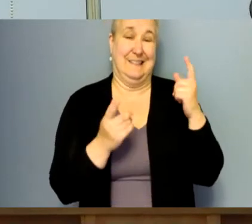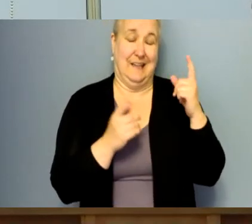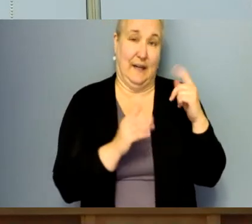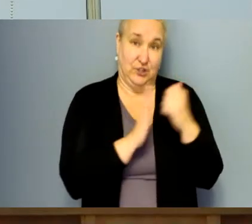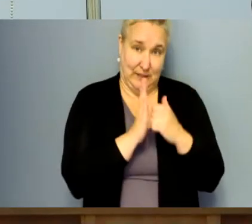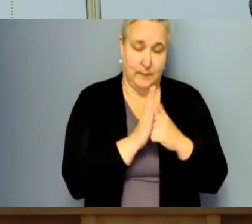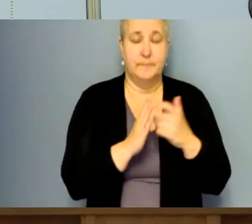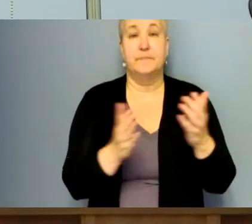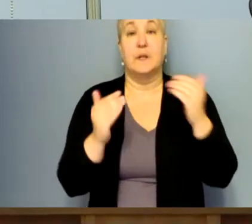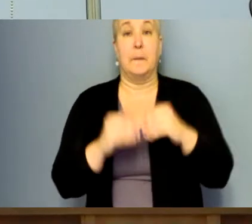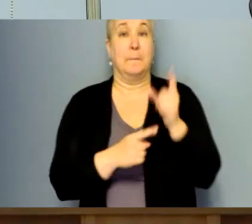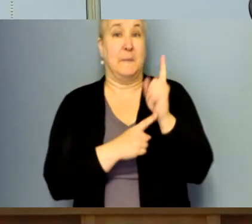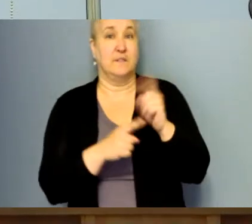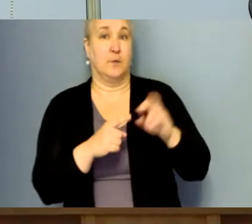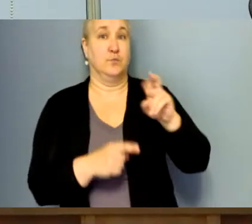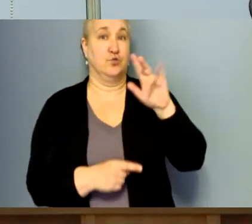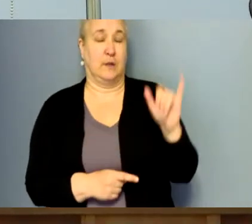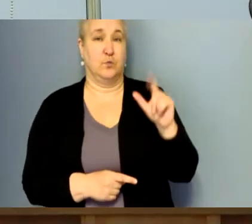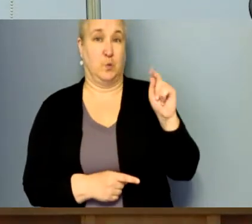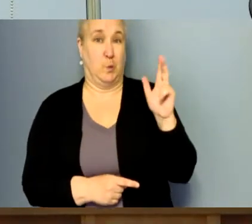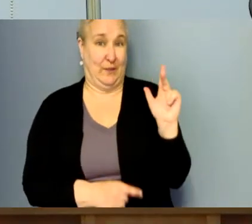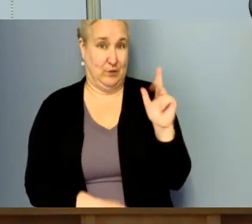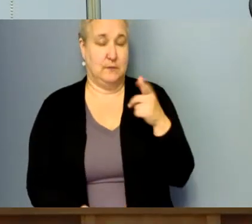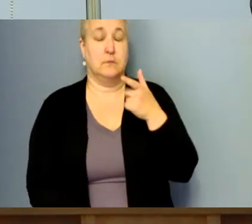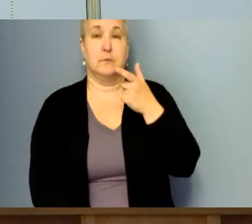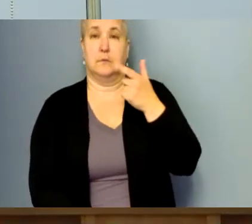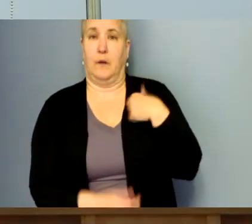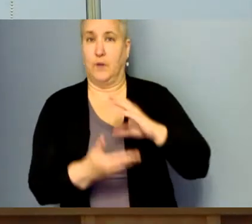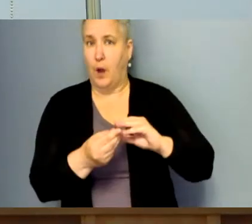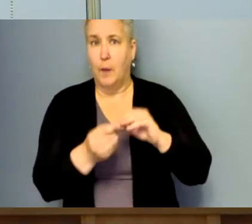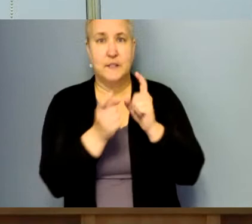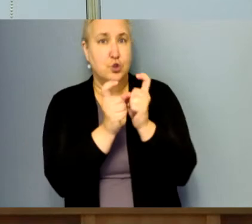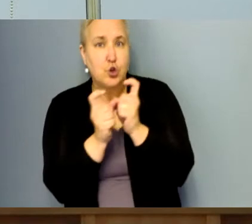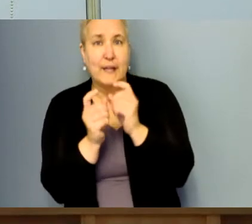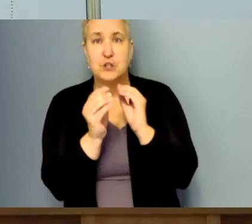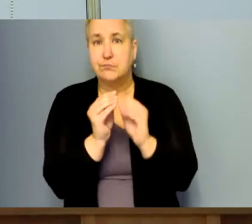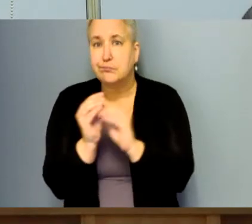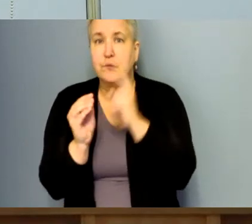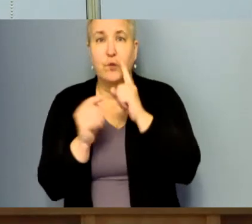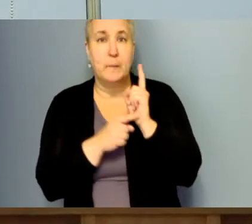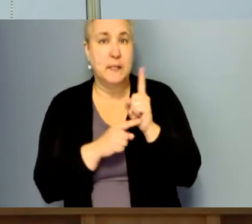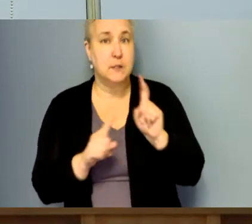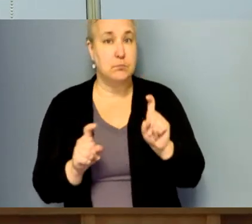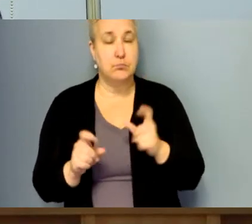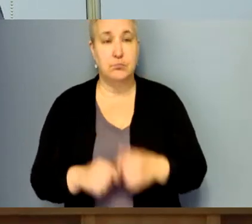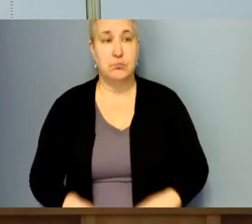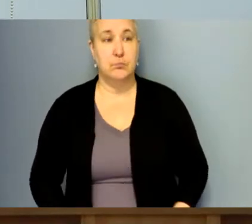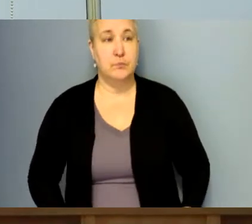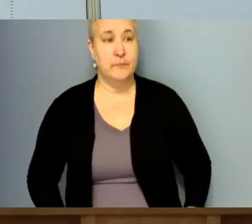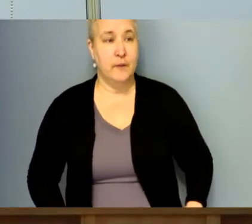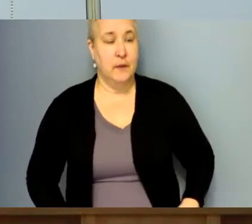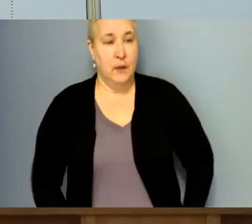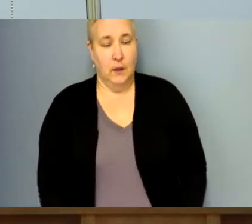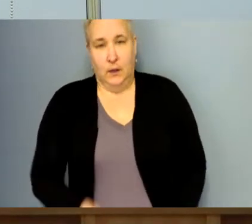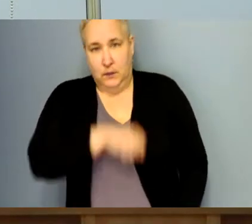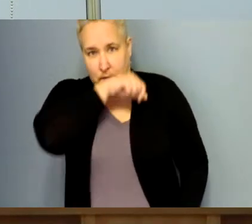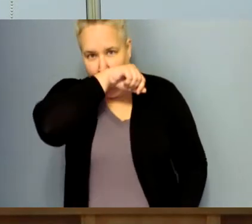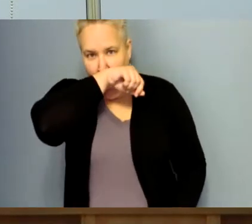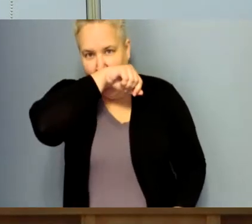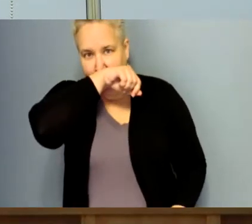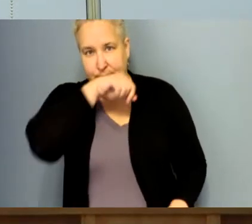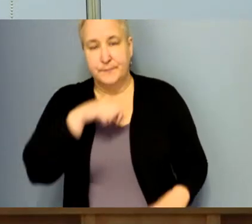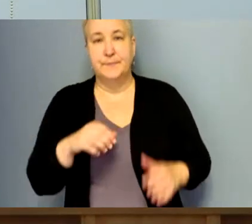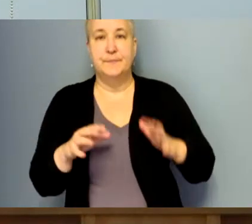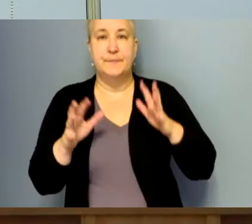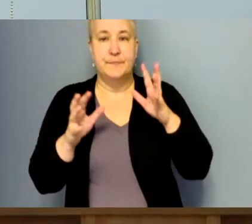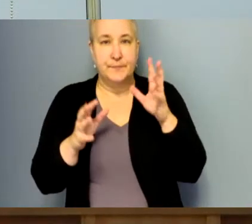19th, 2023. Is there any, are there any comments or corrections for those minutes? Hearing none, we'll incorporate those